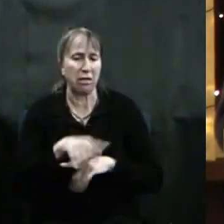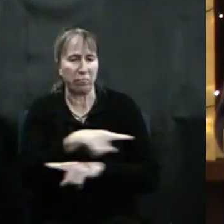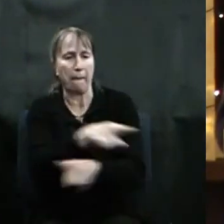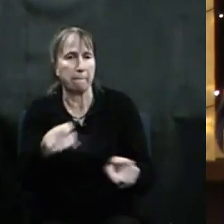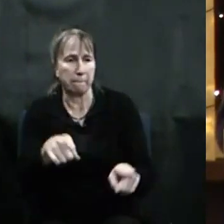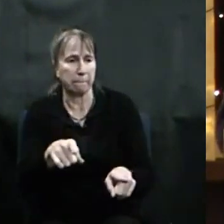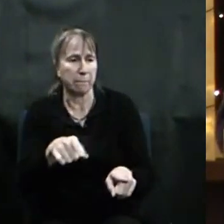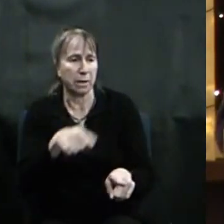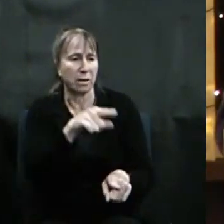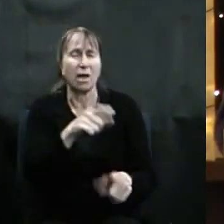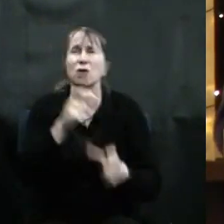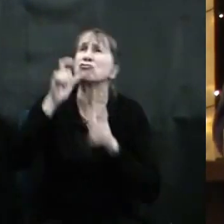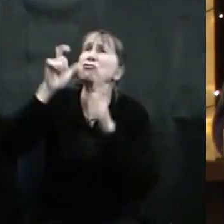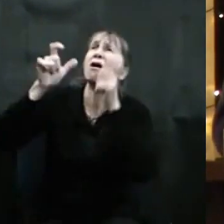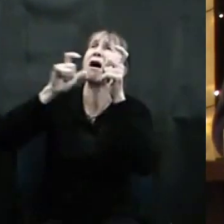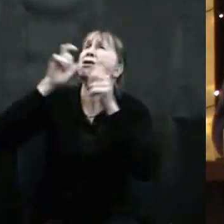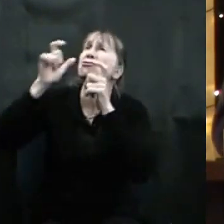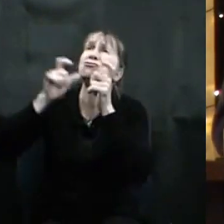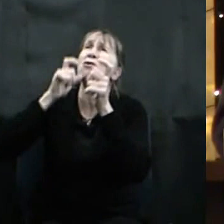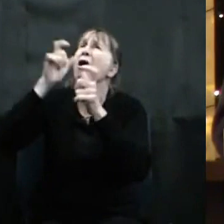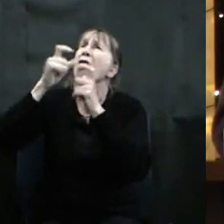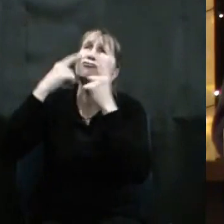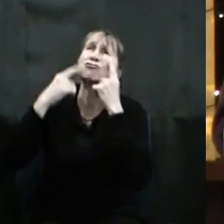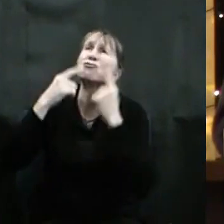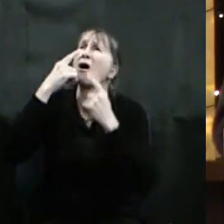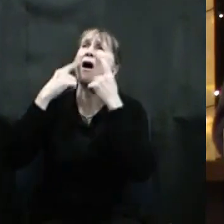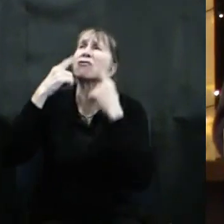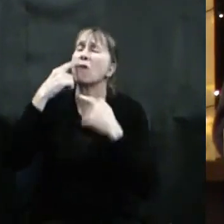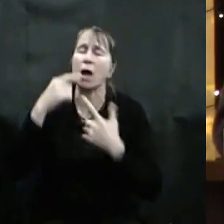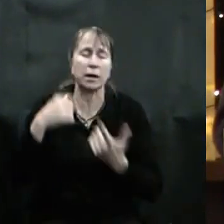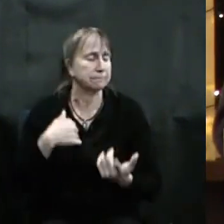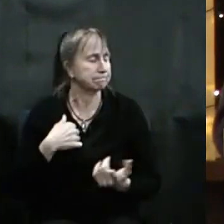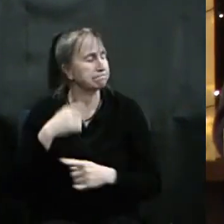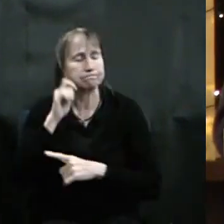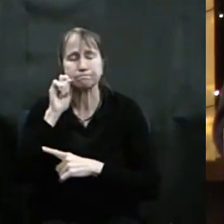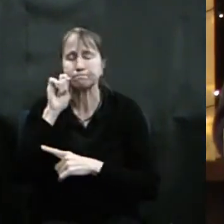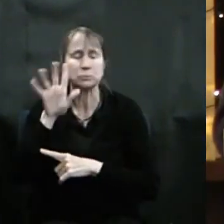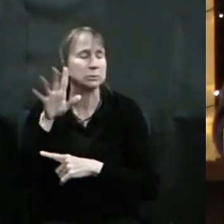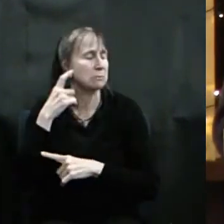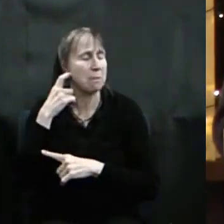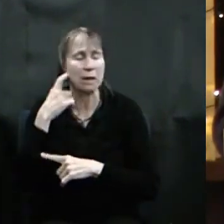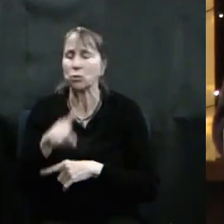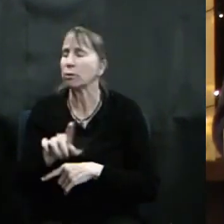they cry in my ears with a loud voice, I will not hear them.